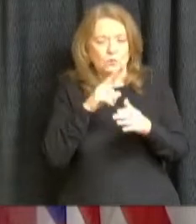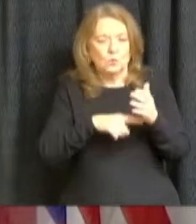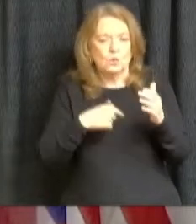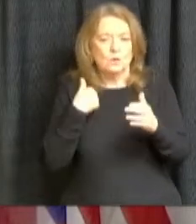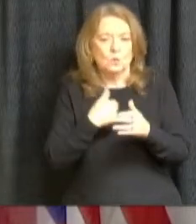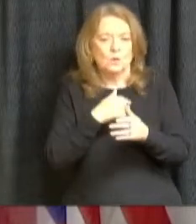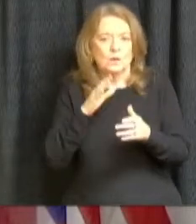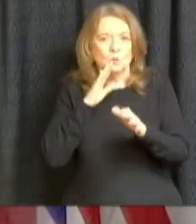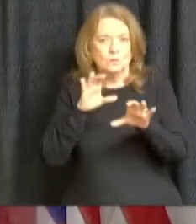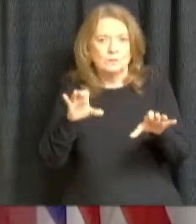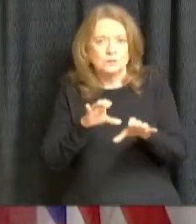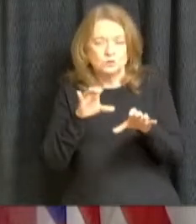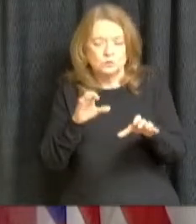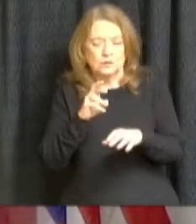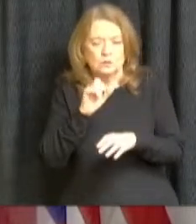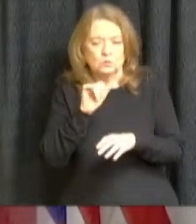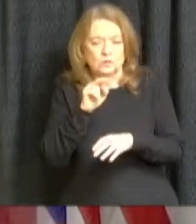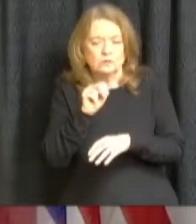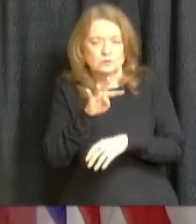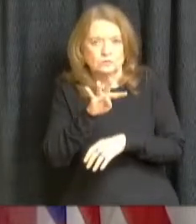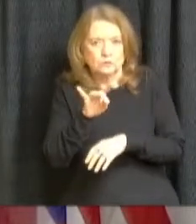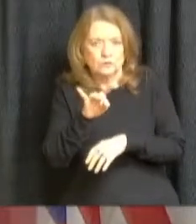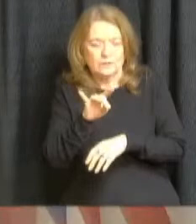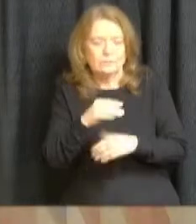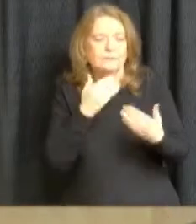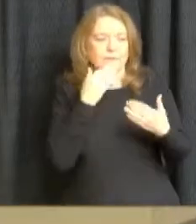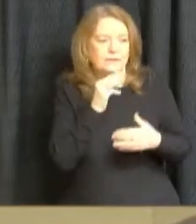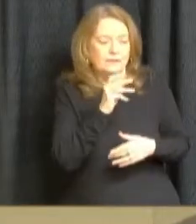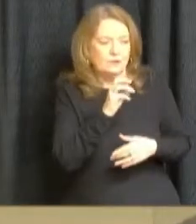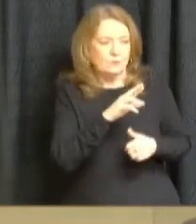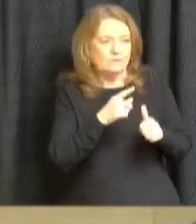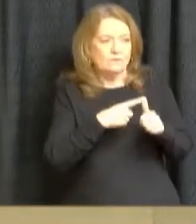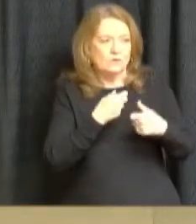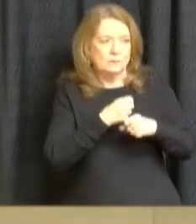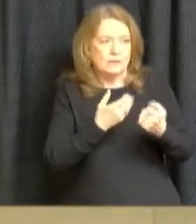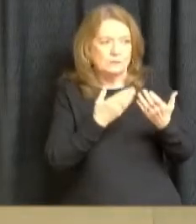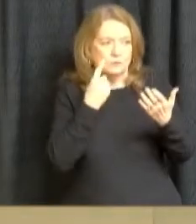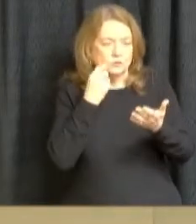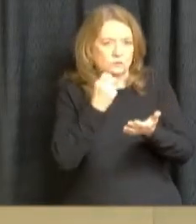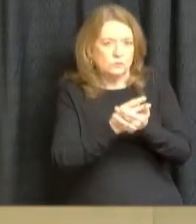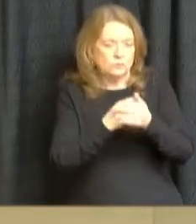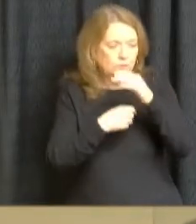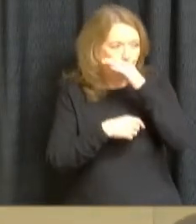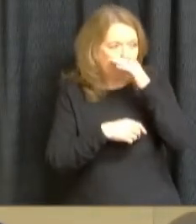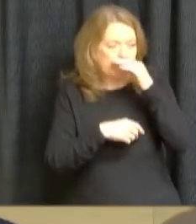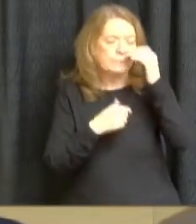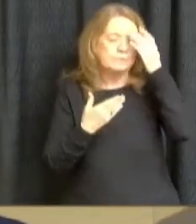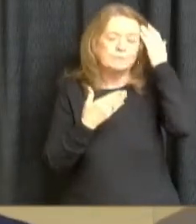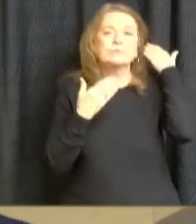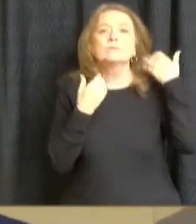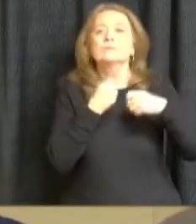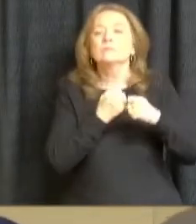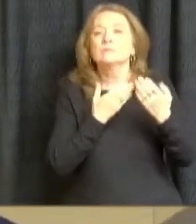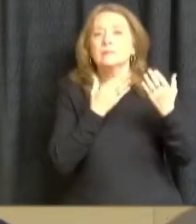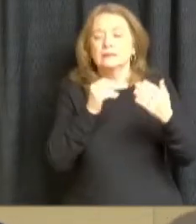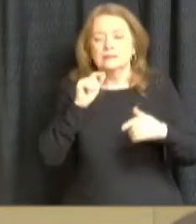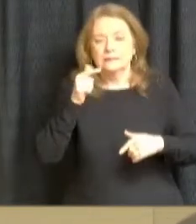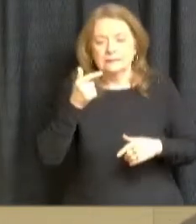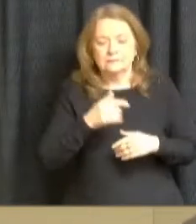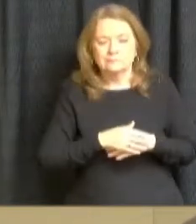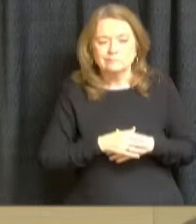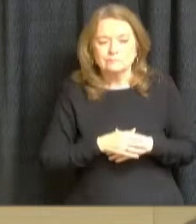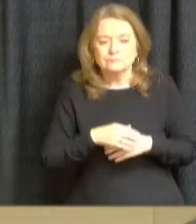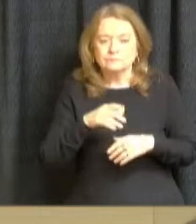would be doing in Resolution 48. Thank you, Mayor. First, I'll make a motion for approval. Motion been made and properly seconded. You're The